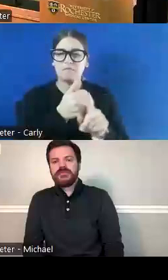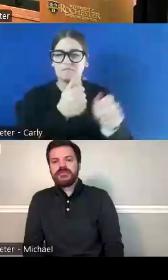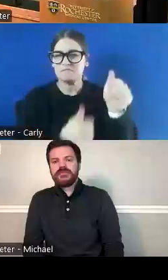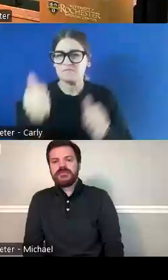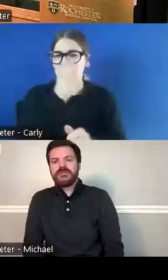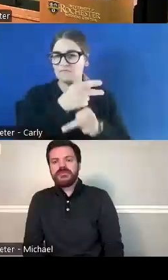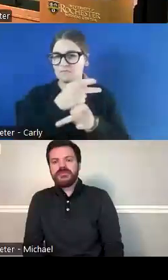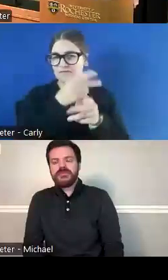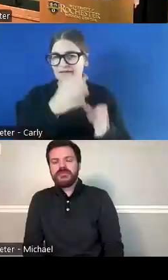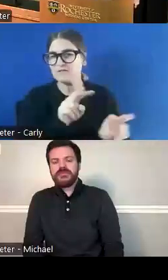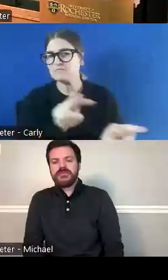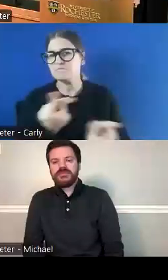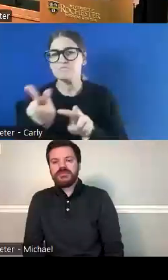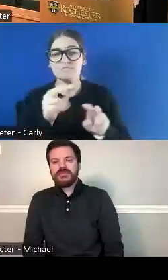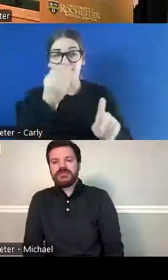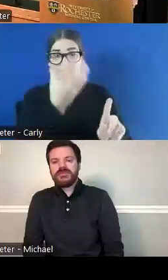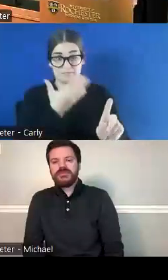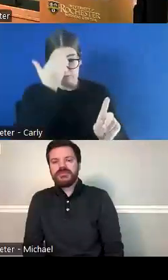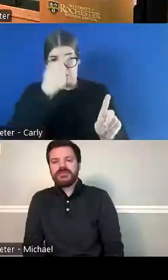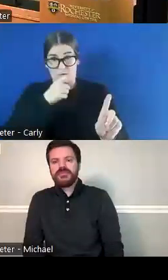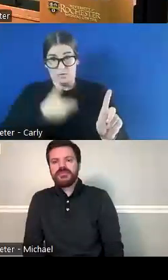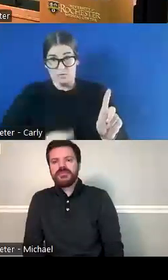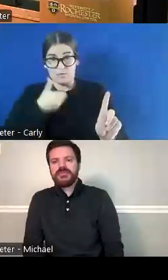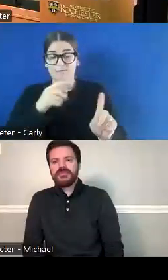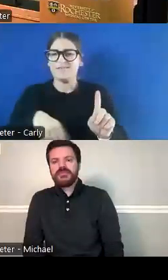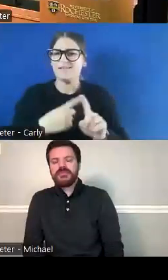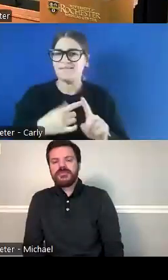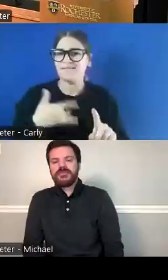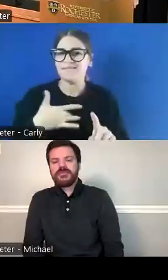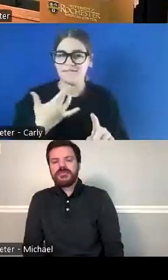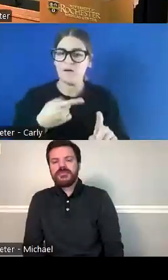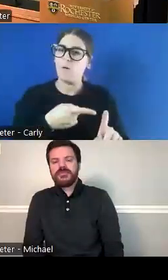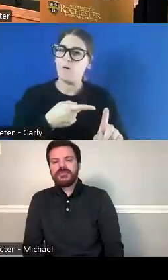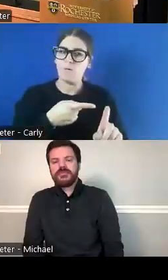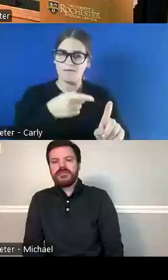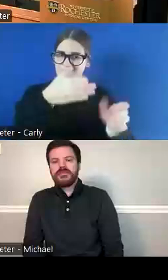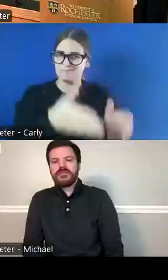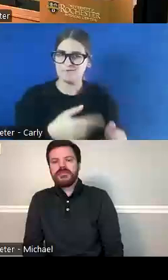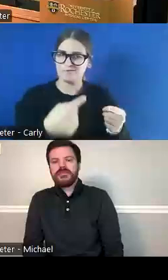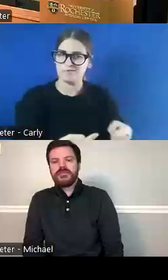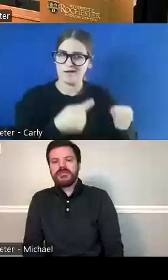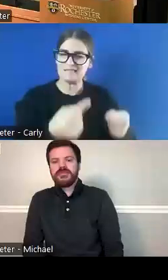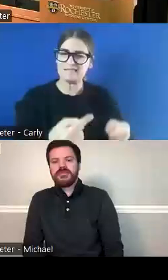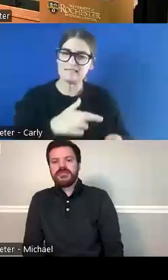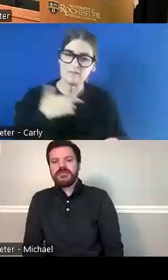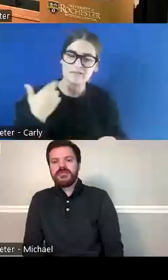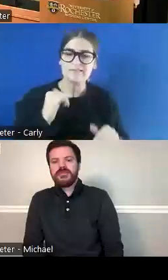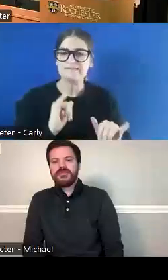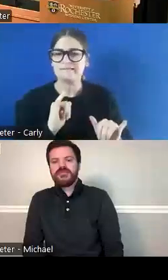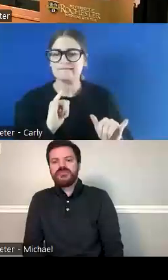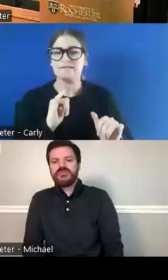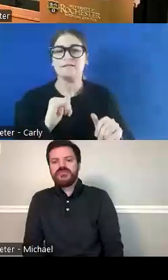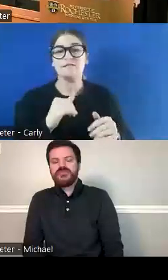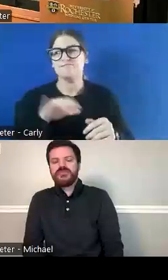let them get to know me so that when they feel like they have an airman who is struggling, and I'll even get the call sometime,